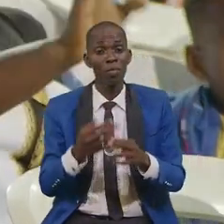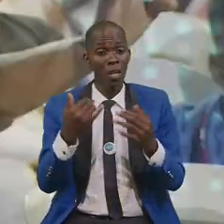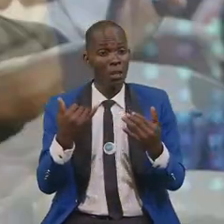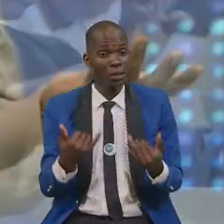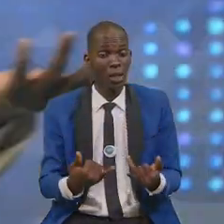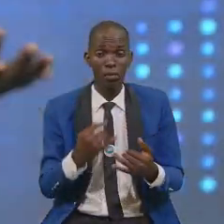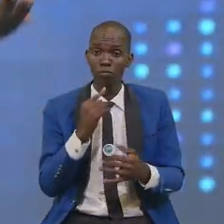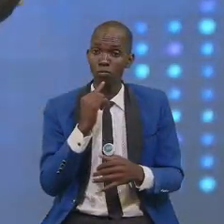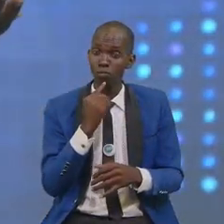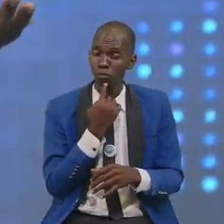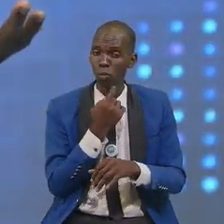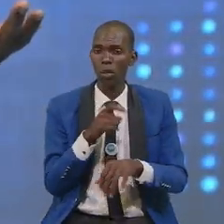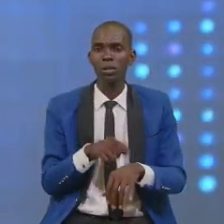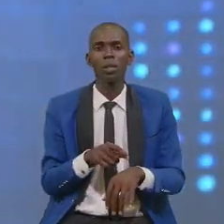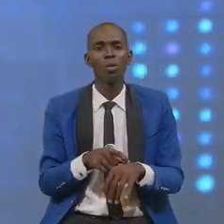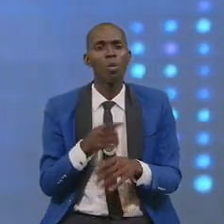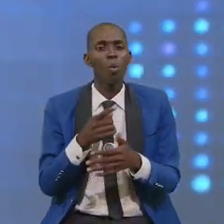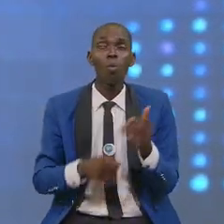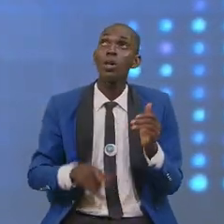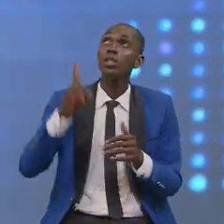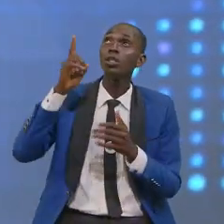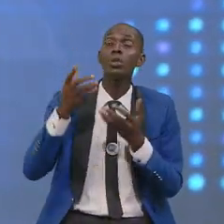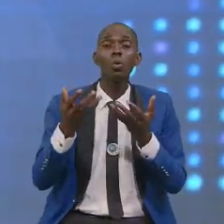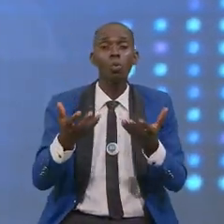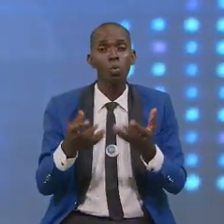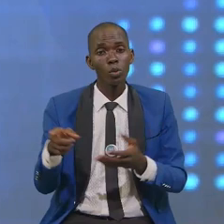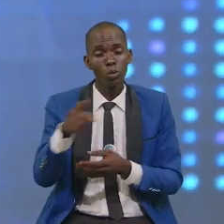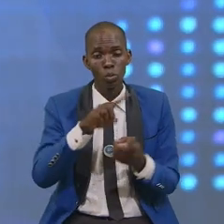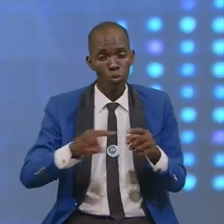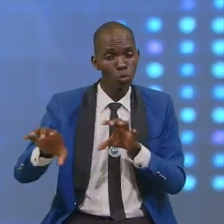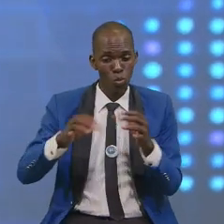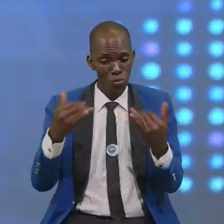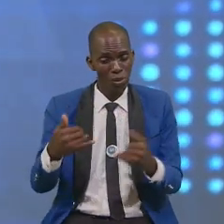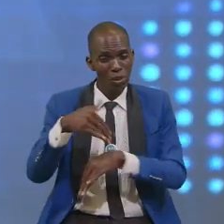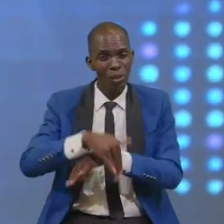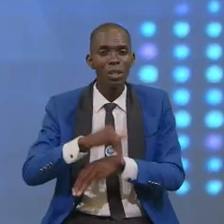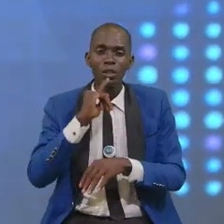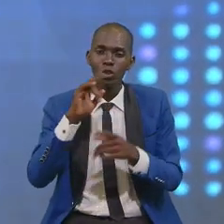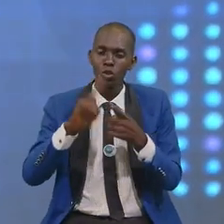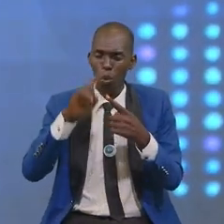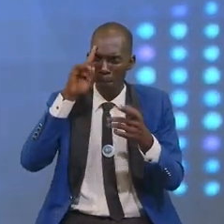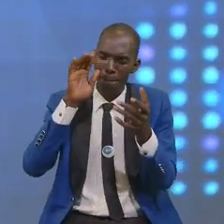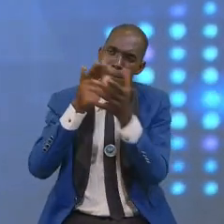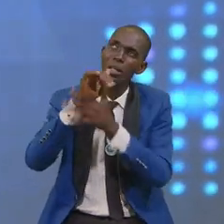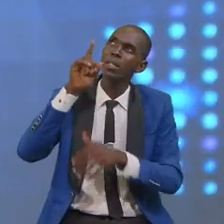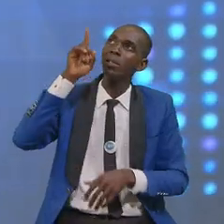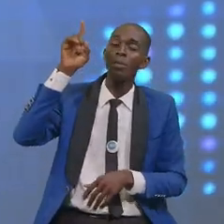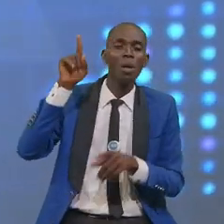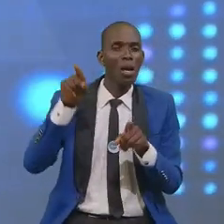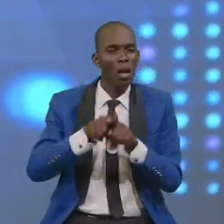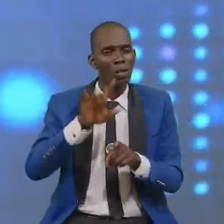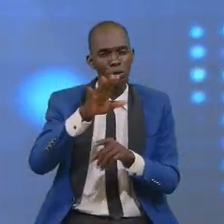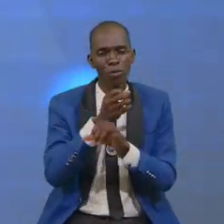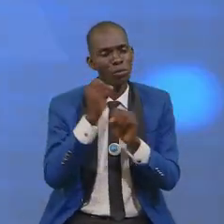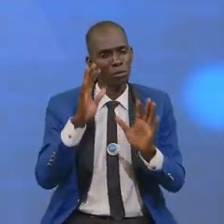closed. All he wants you to do tonight is to believe him as your Messiah. Believe him as your